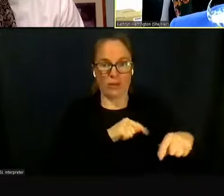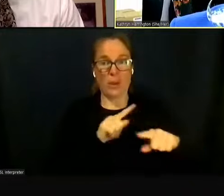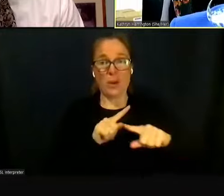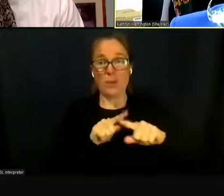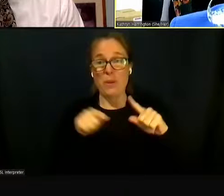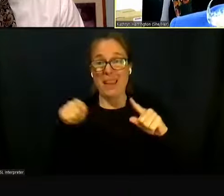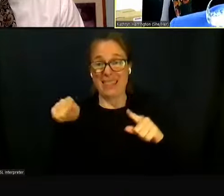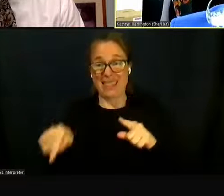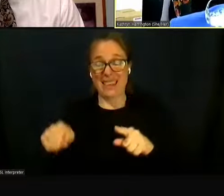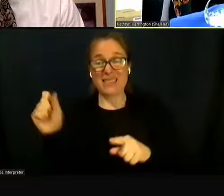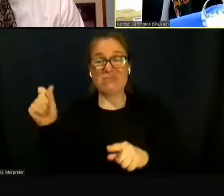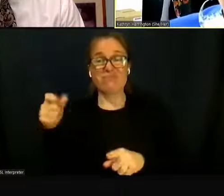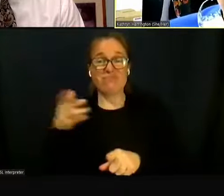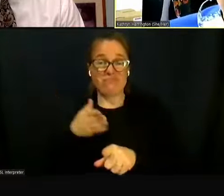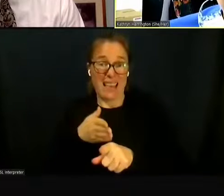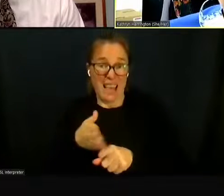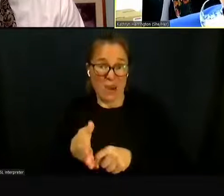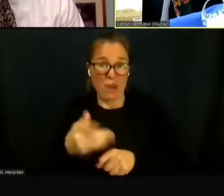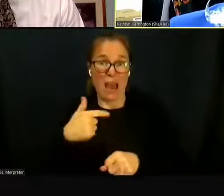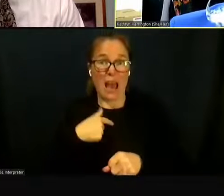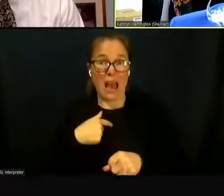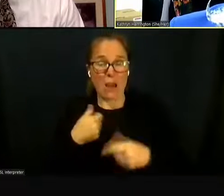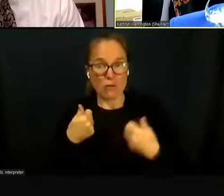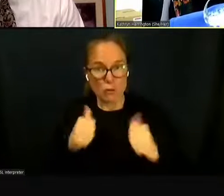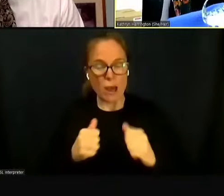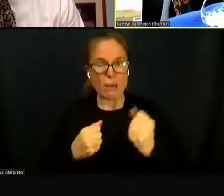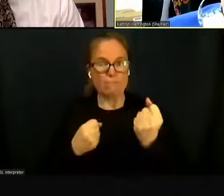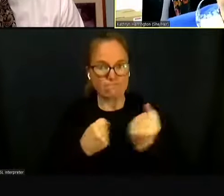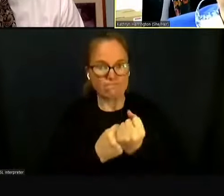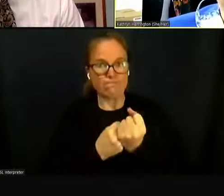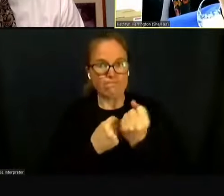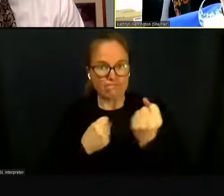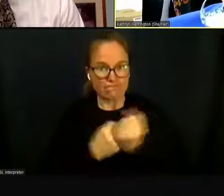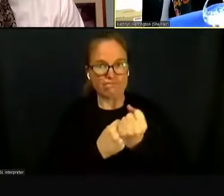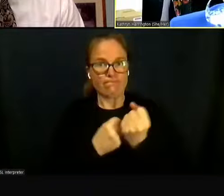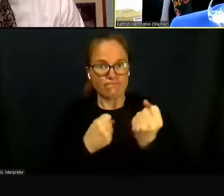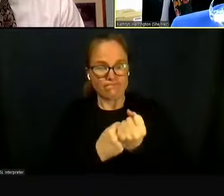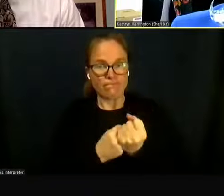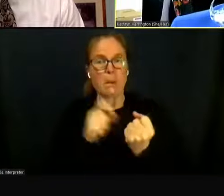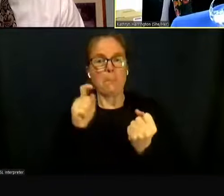an area that I've been championing, that we need to do more.